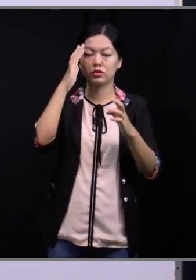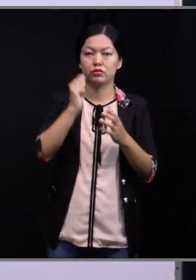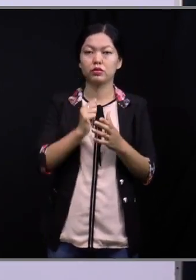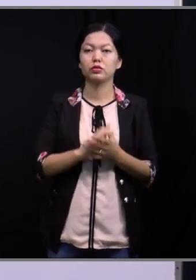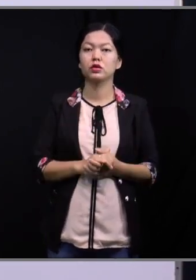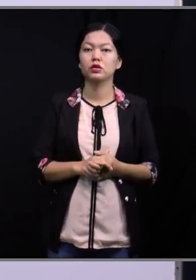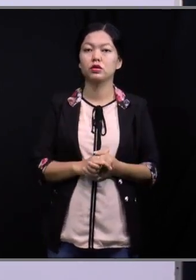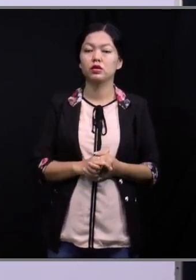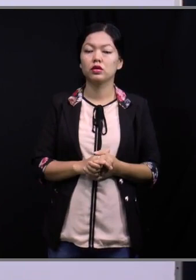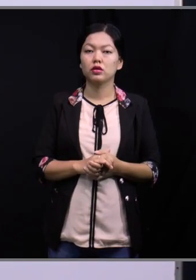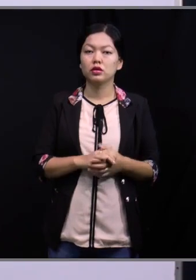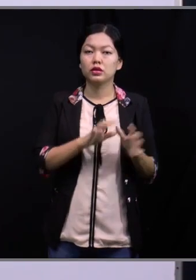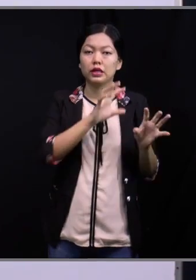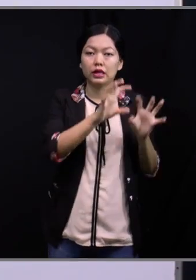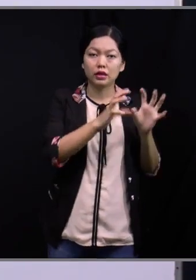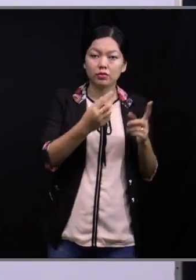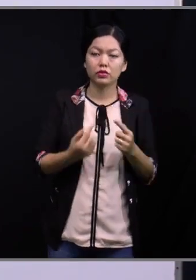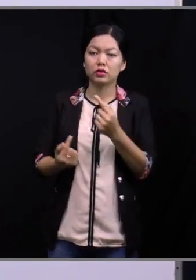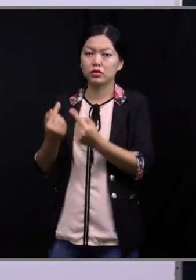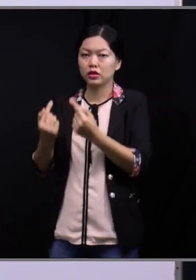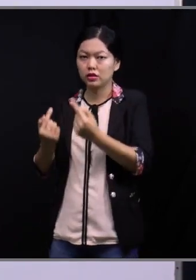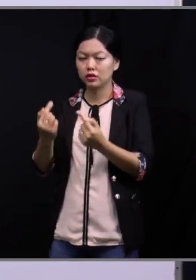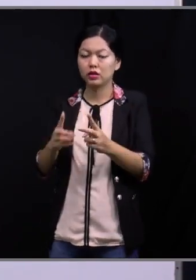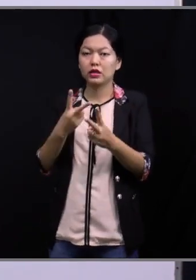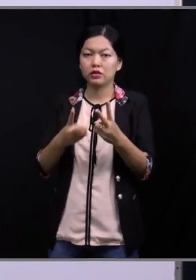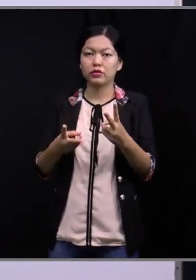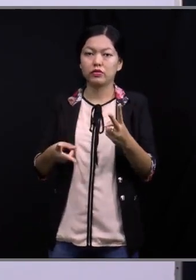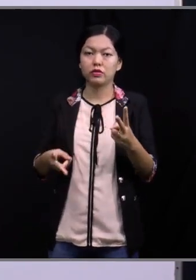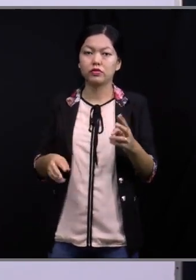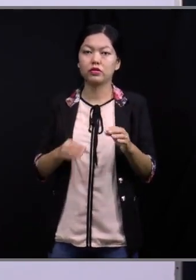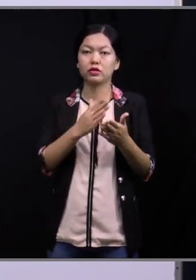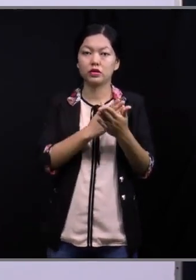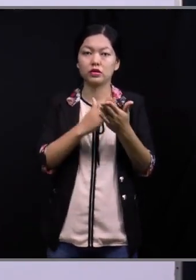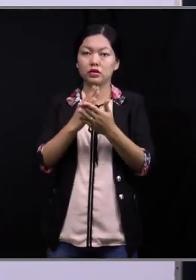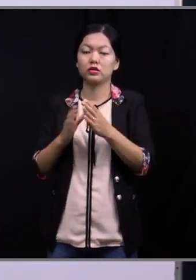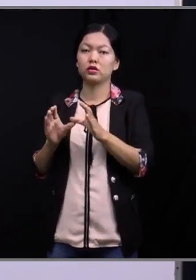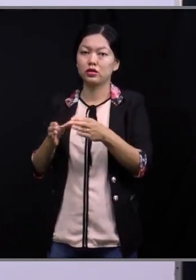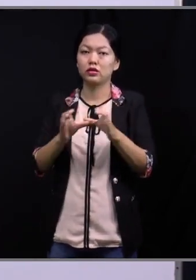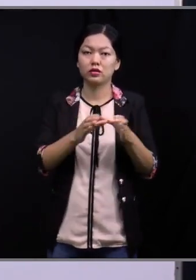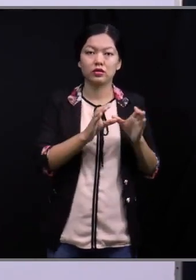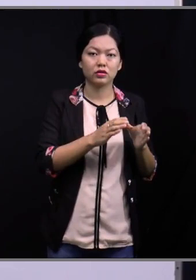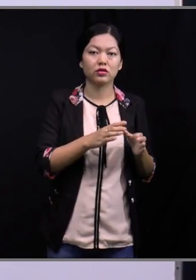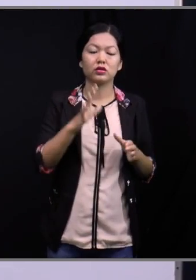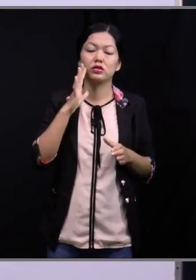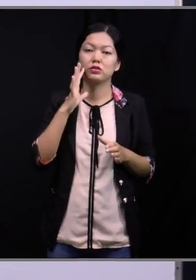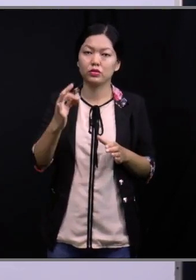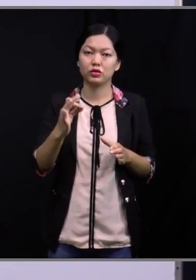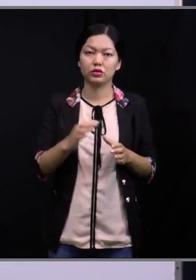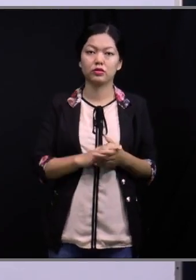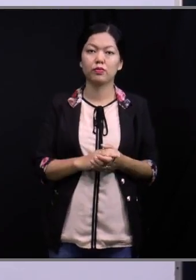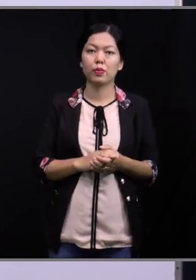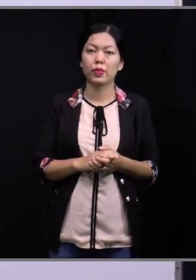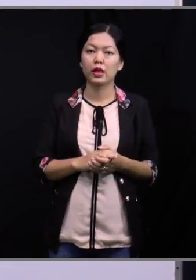of animals, and their correct identification and placing them in the correct taxonomic category is very important.